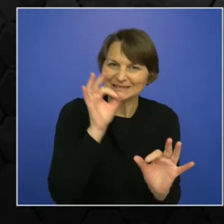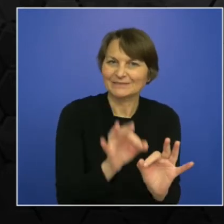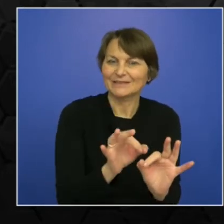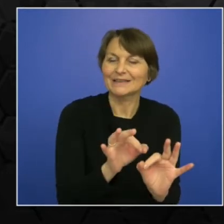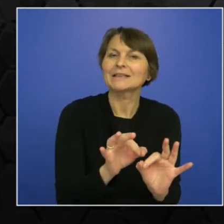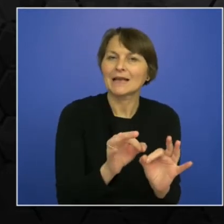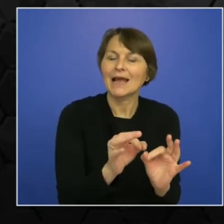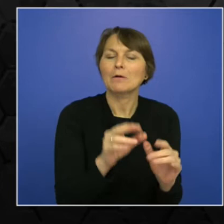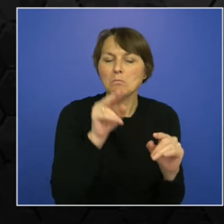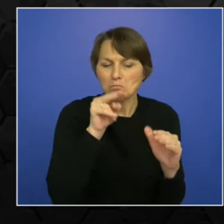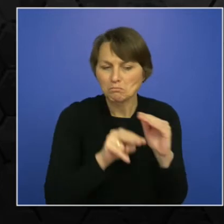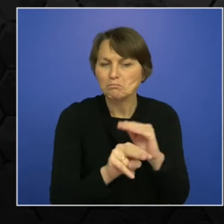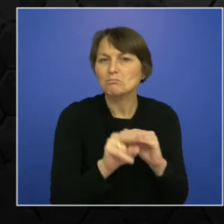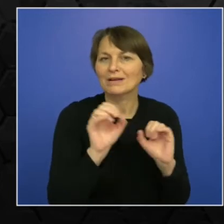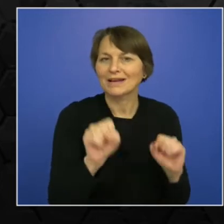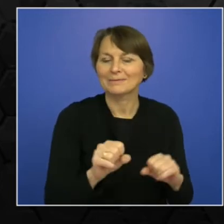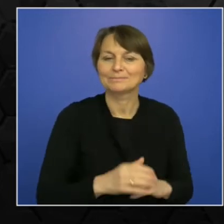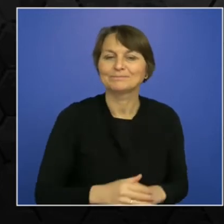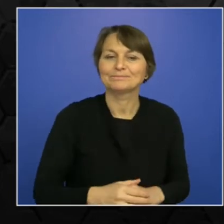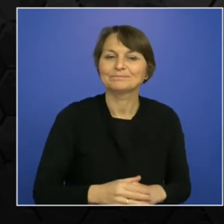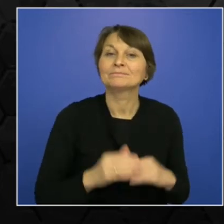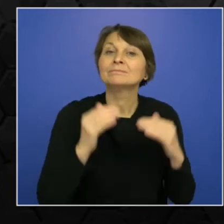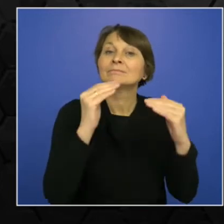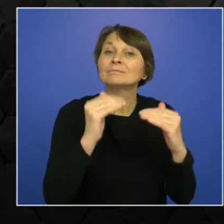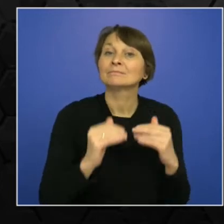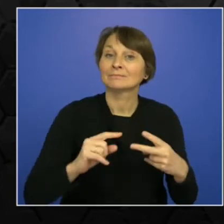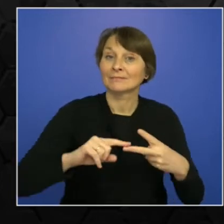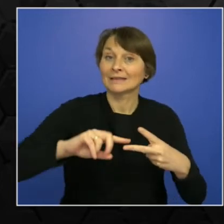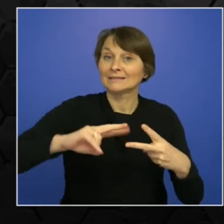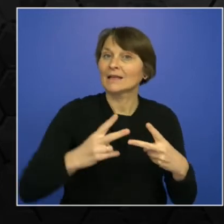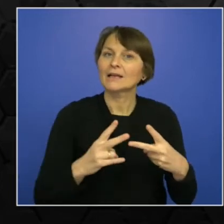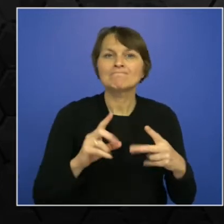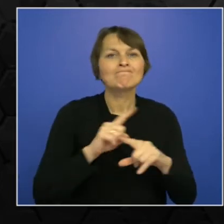In unsupervised learning, the data points aren't